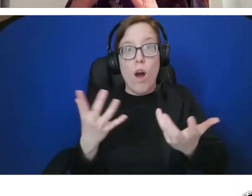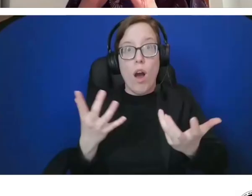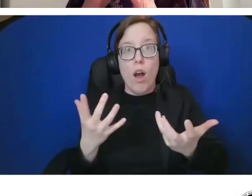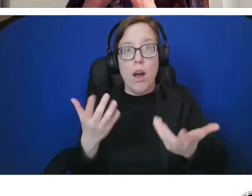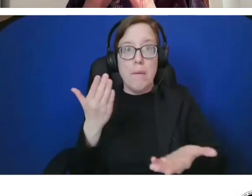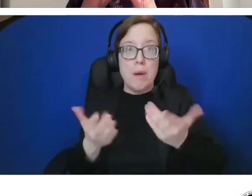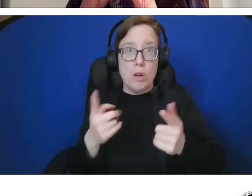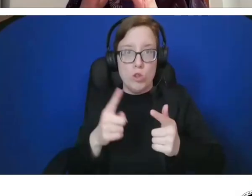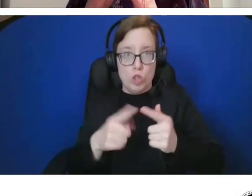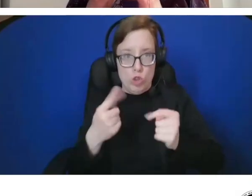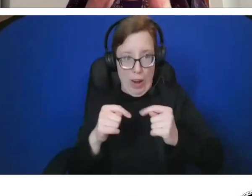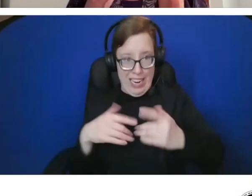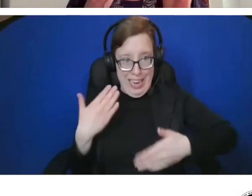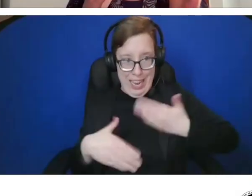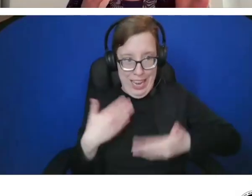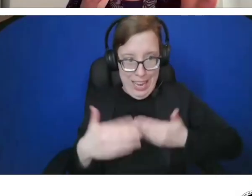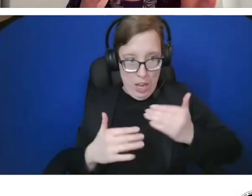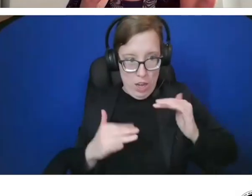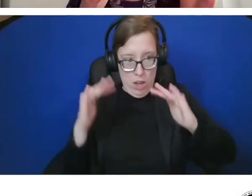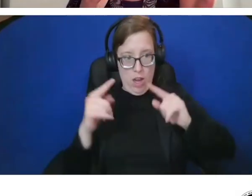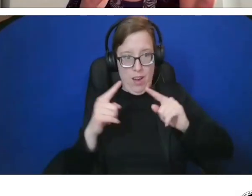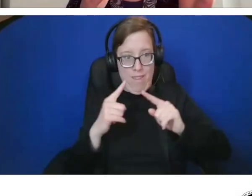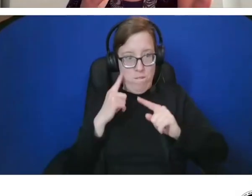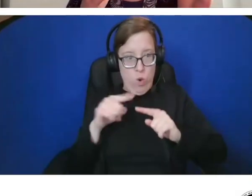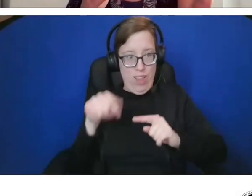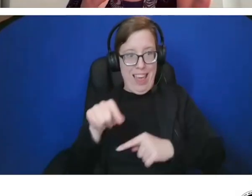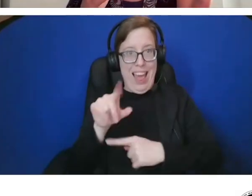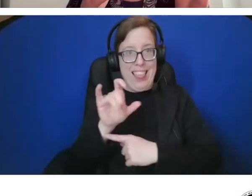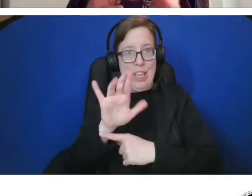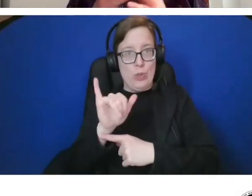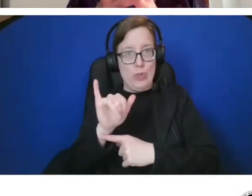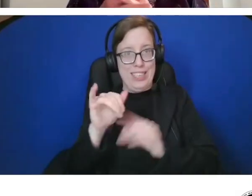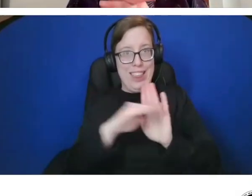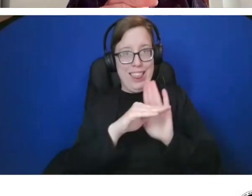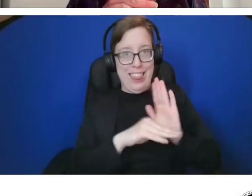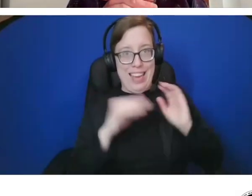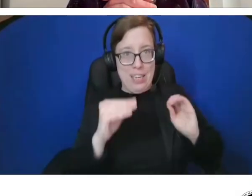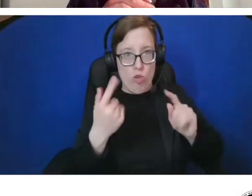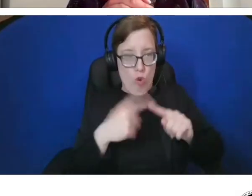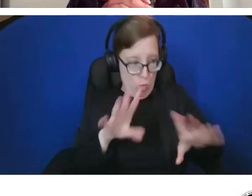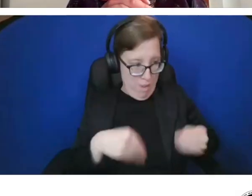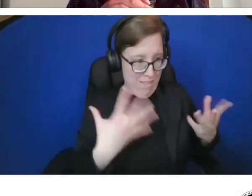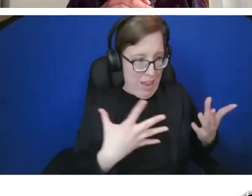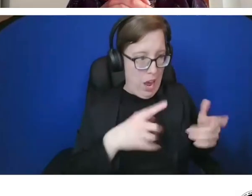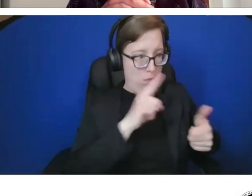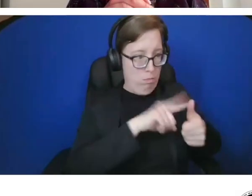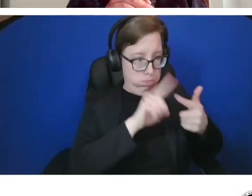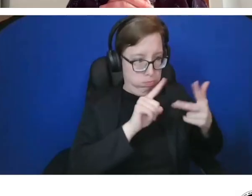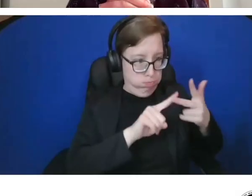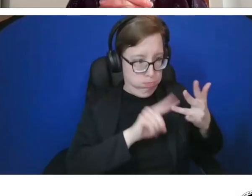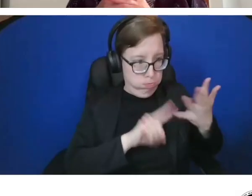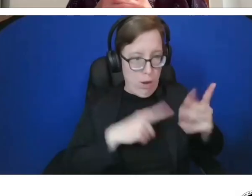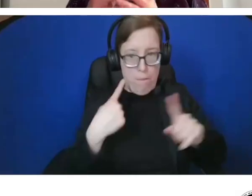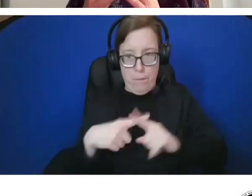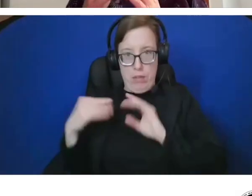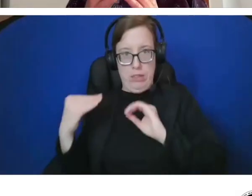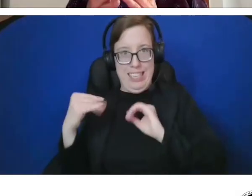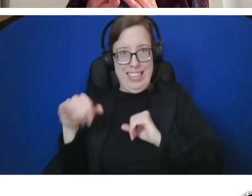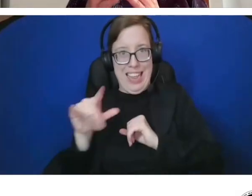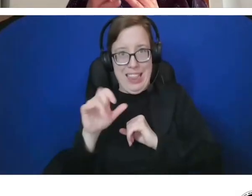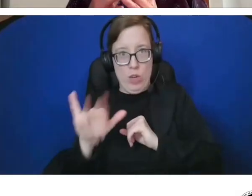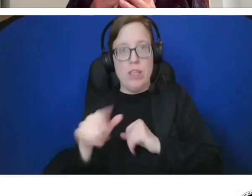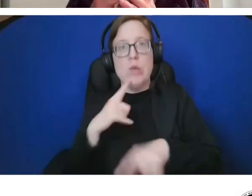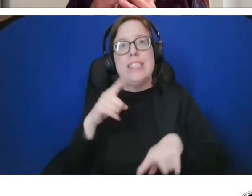difficult perhaps to keep a flow to a literacy lesson, doesn't it? Because you're trying to provide all of that. So I think